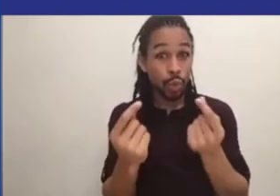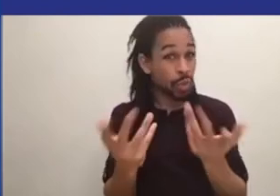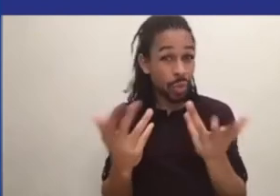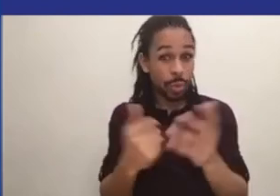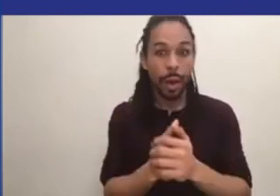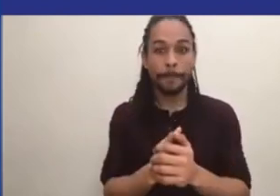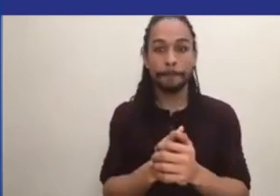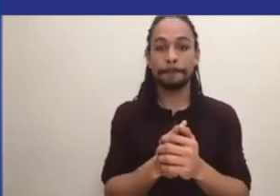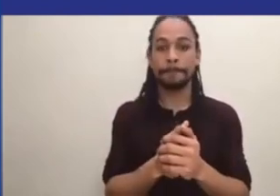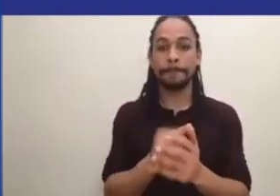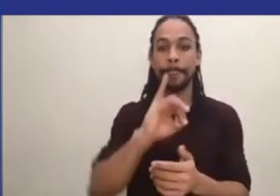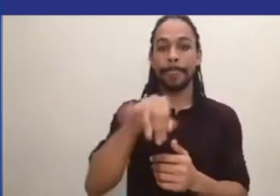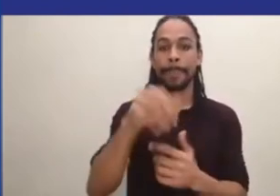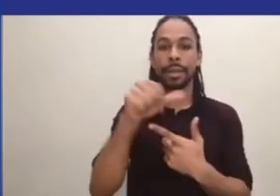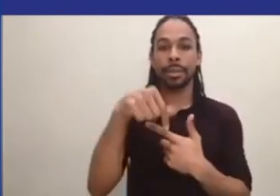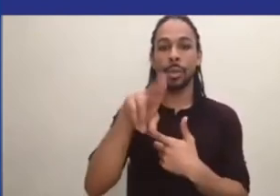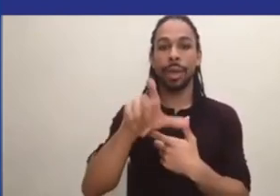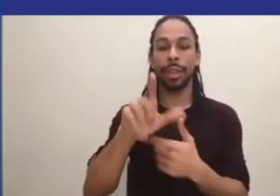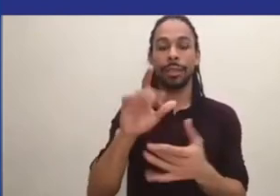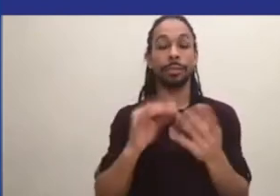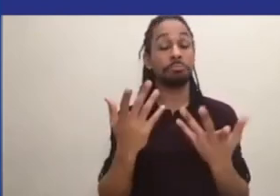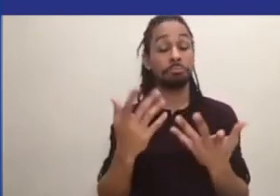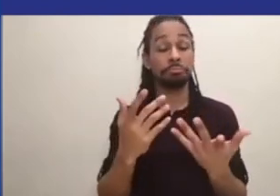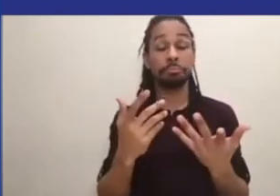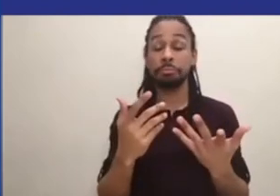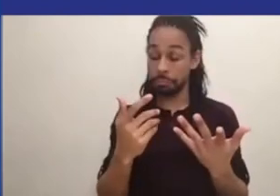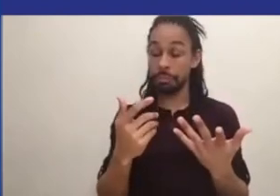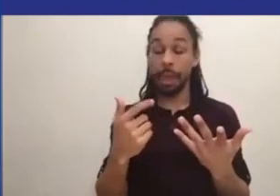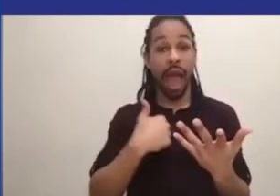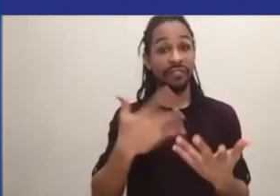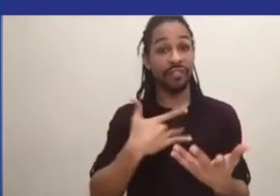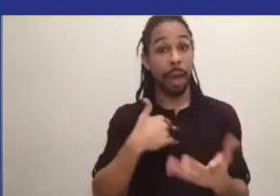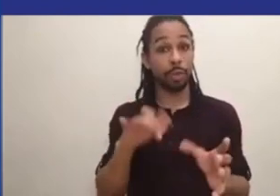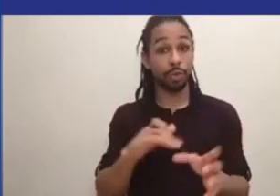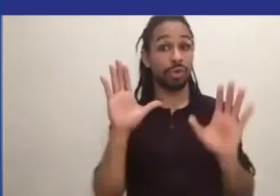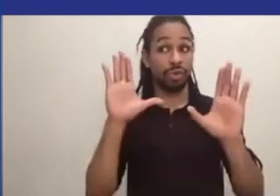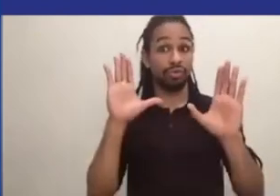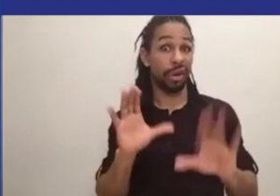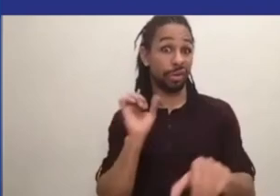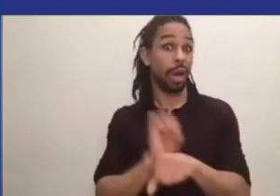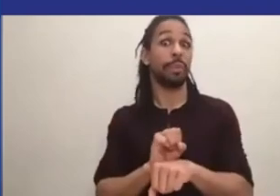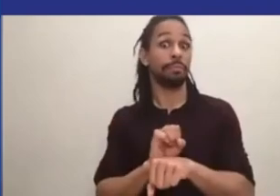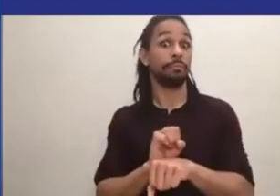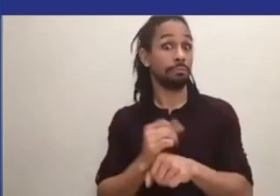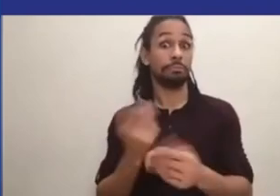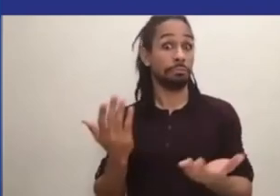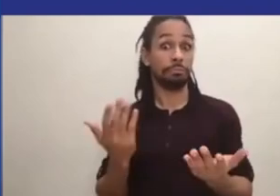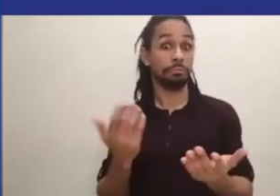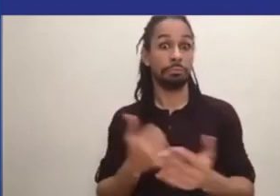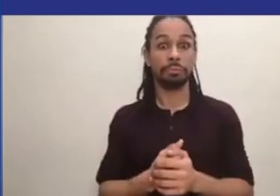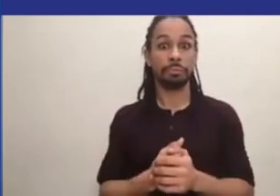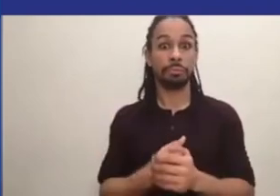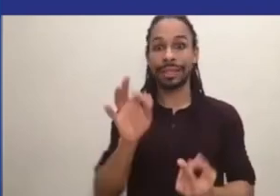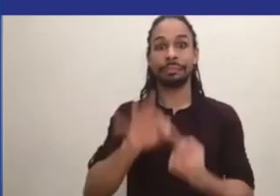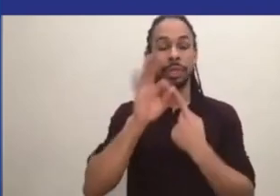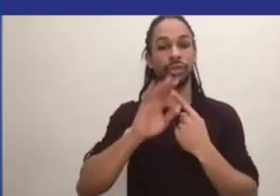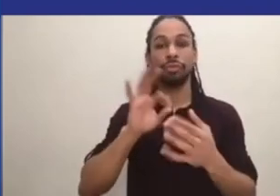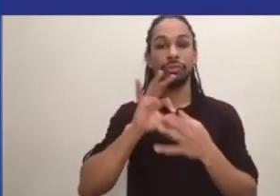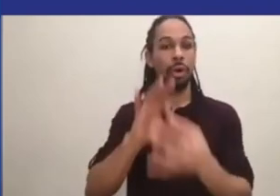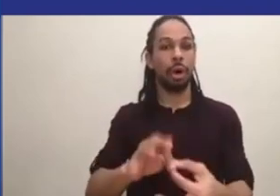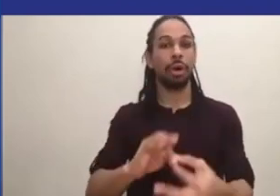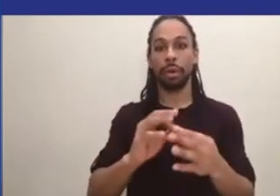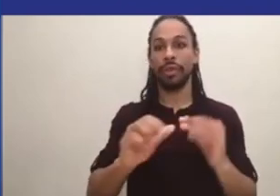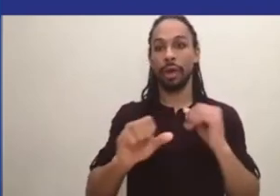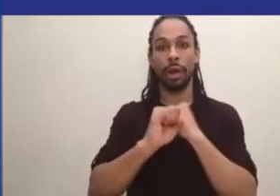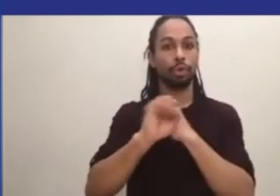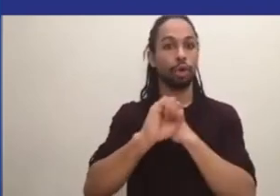I'll jump into this. I feel like I'm doing a great job, you know, especially being in the commercial space in the sense of